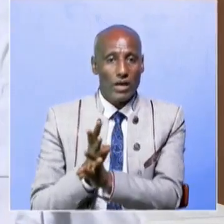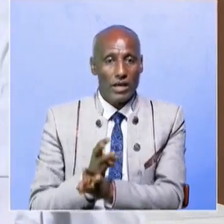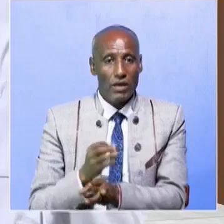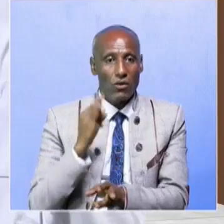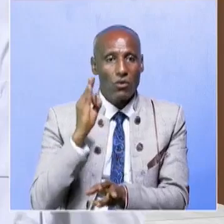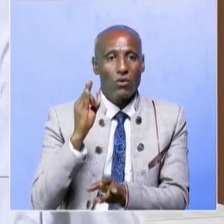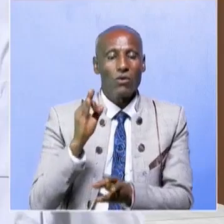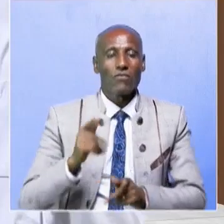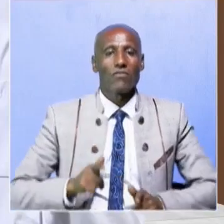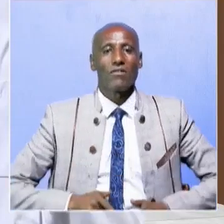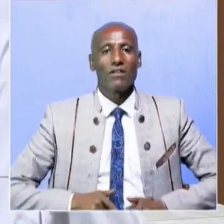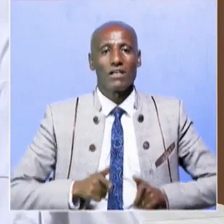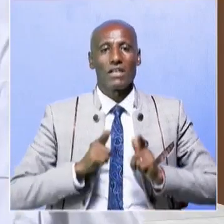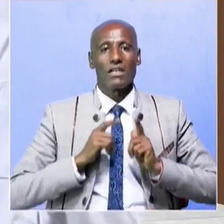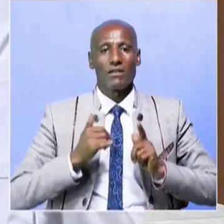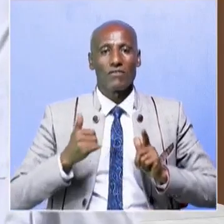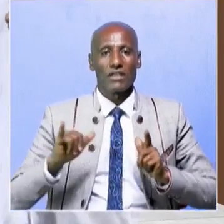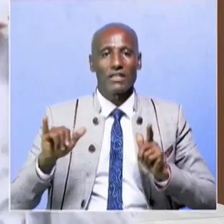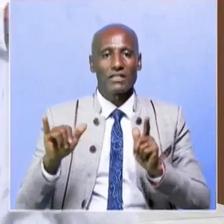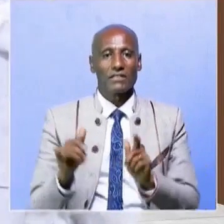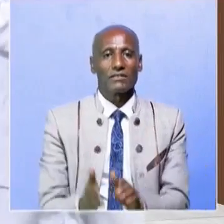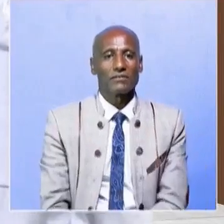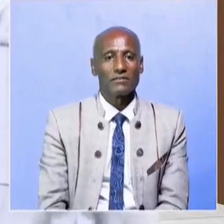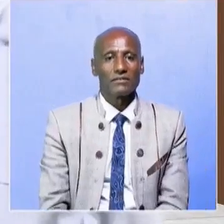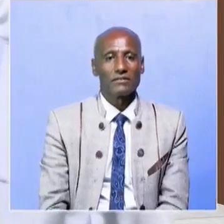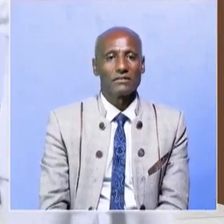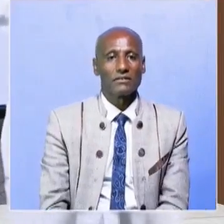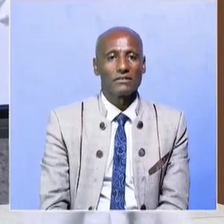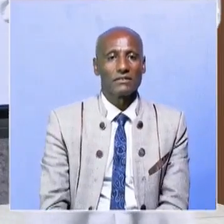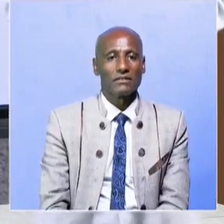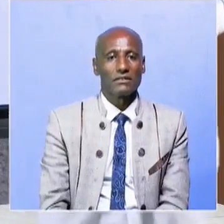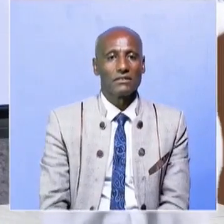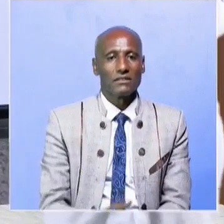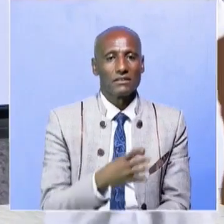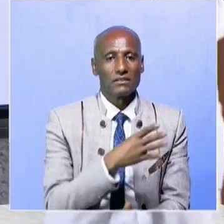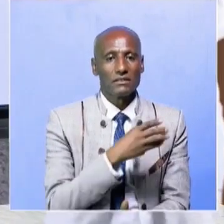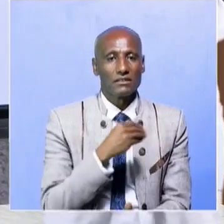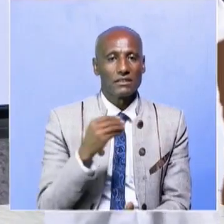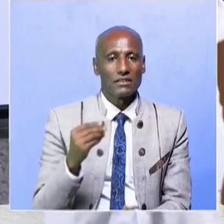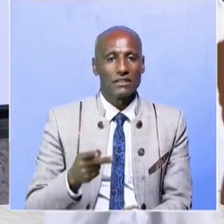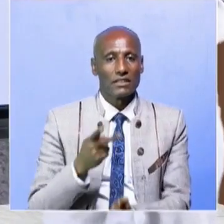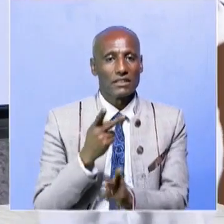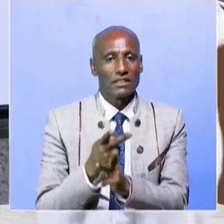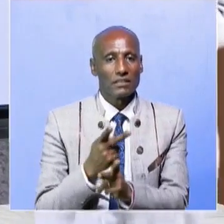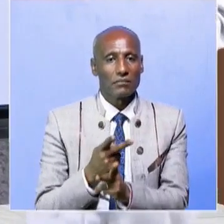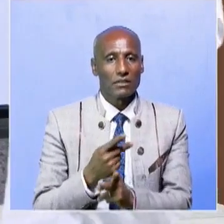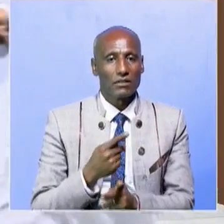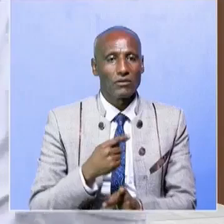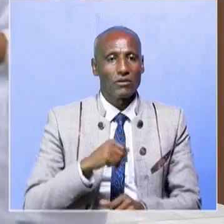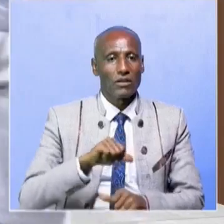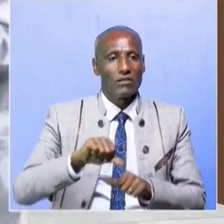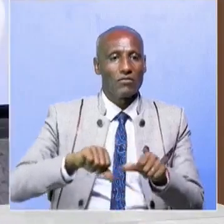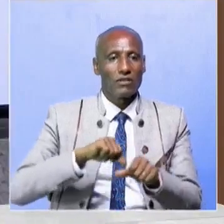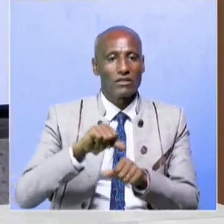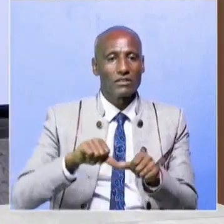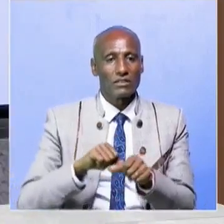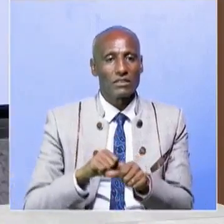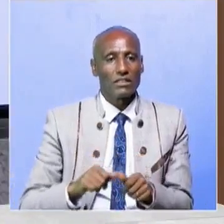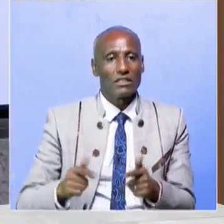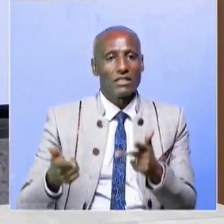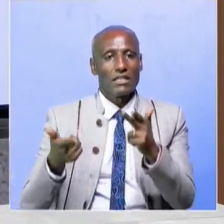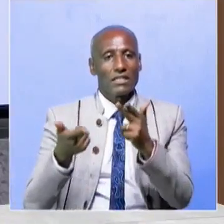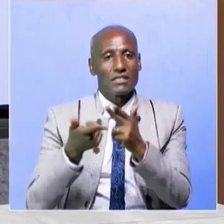to always do this process, to always do this action, and keep our environment safe. The